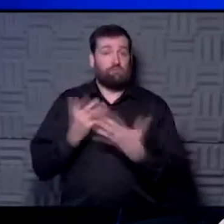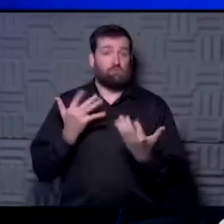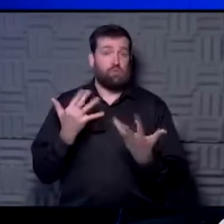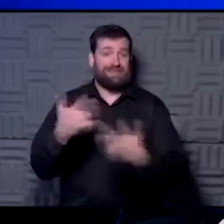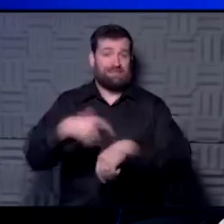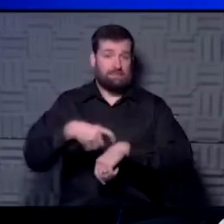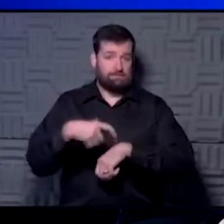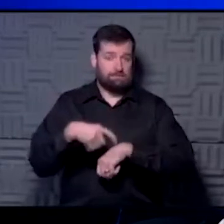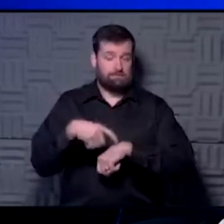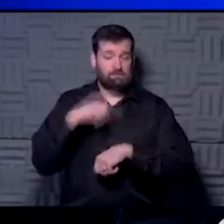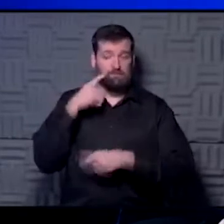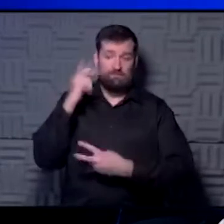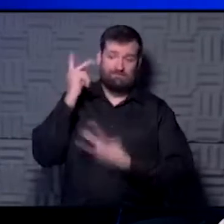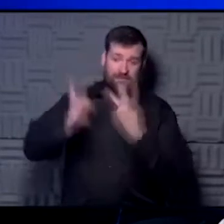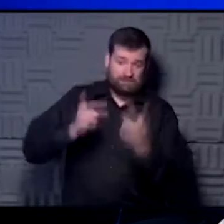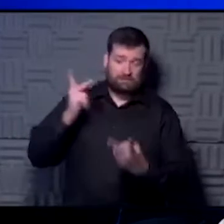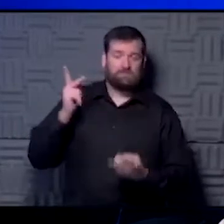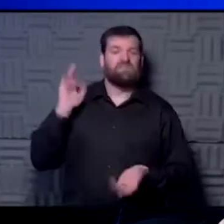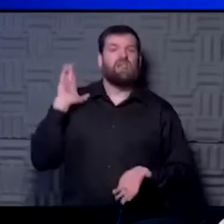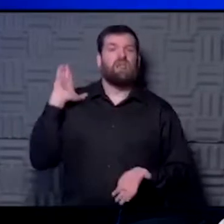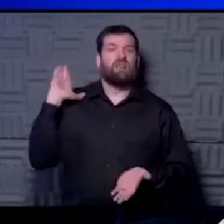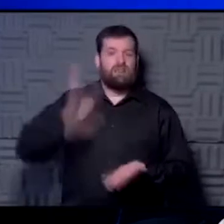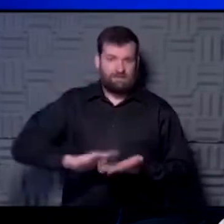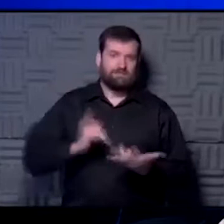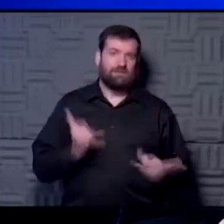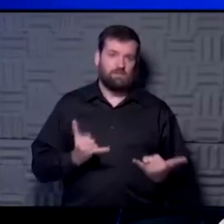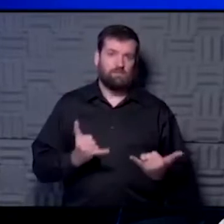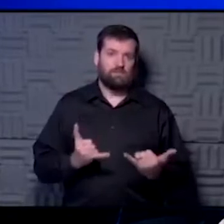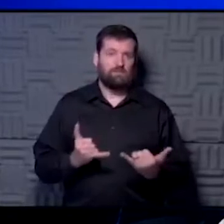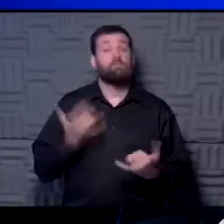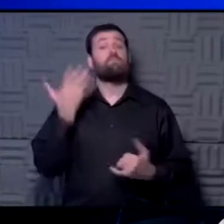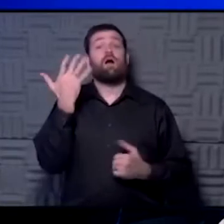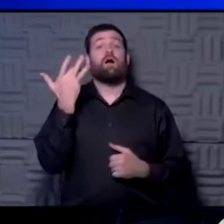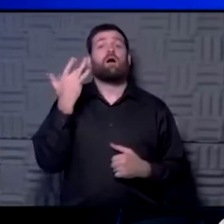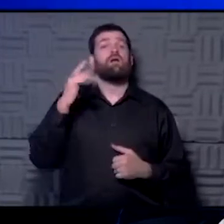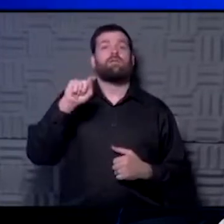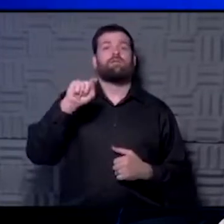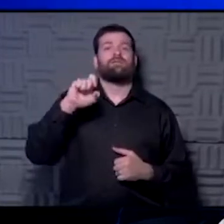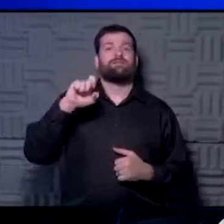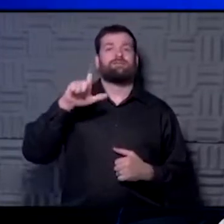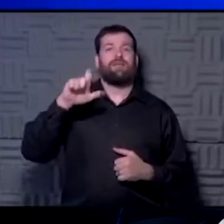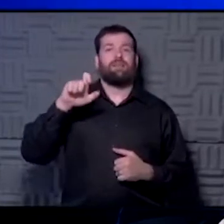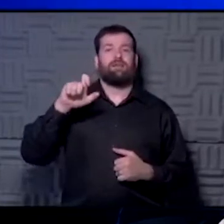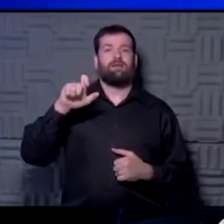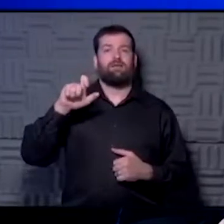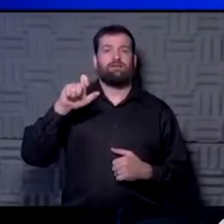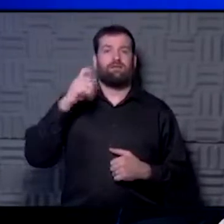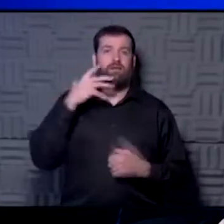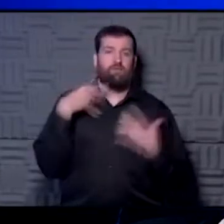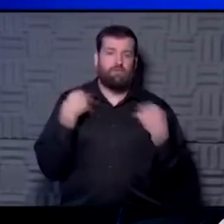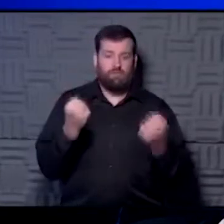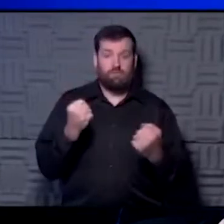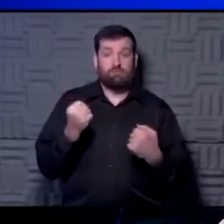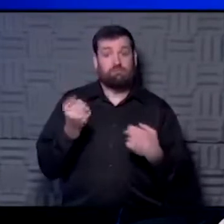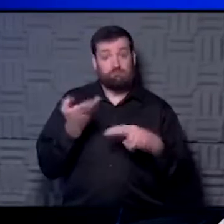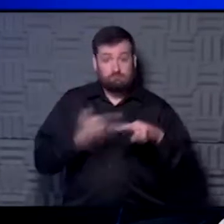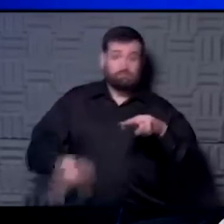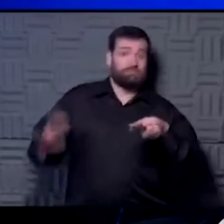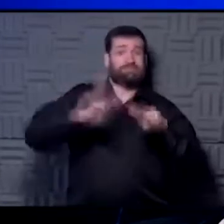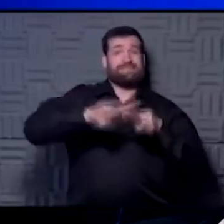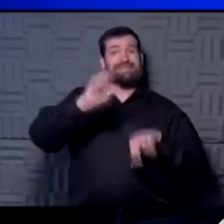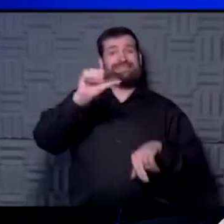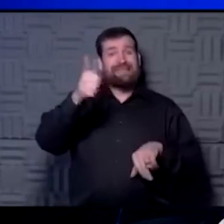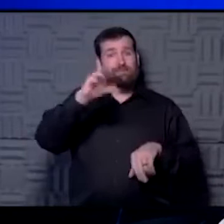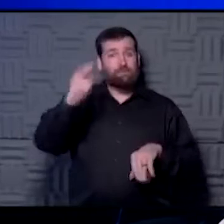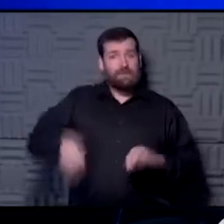to get to see us is actually down. And it's the impact of telehealth. Yep. Our total visit volume is up by 10% from this